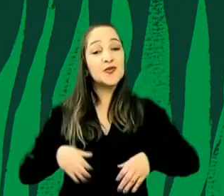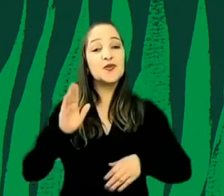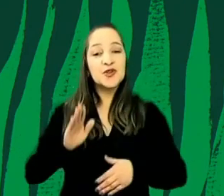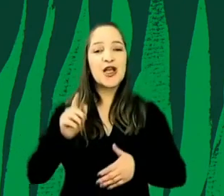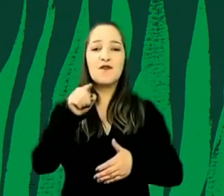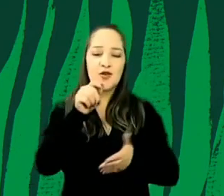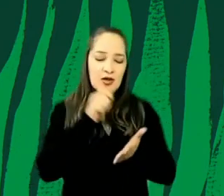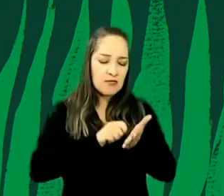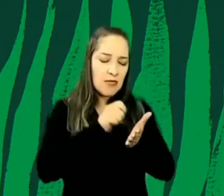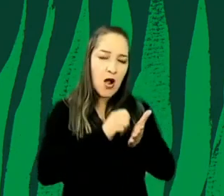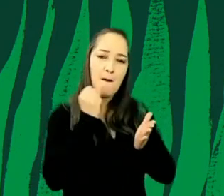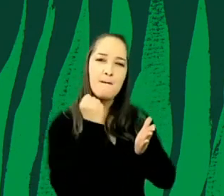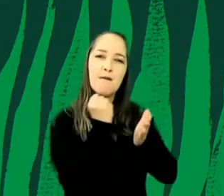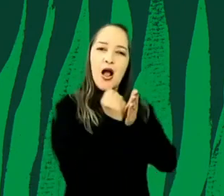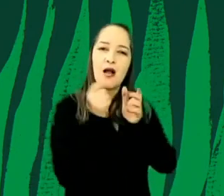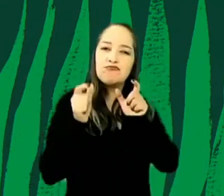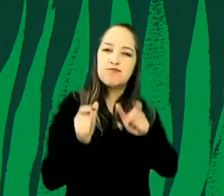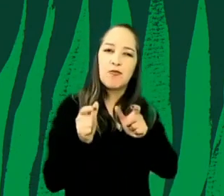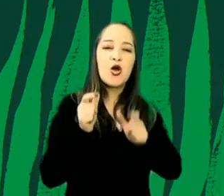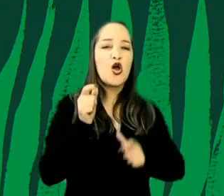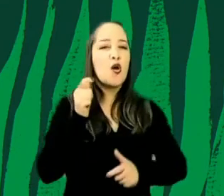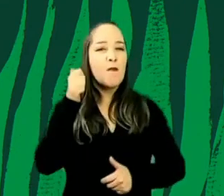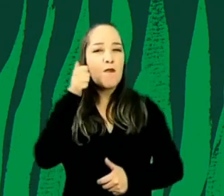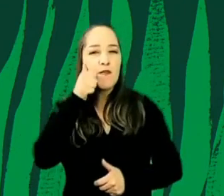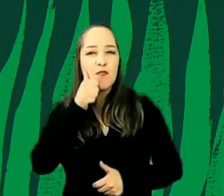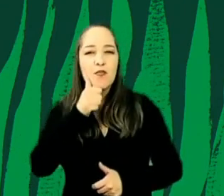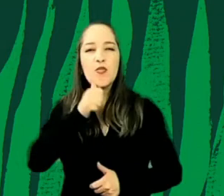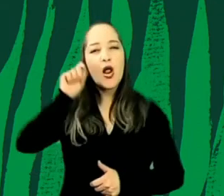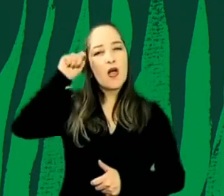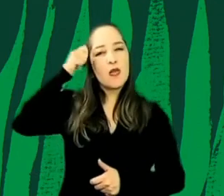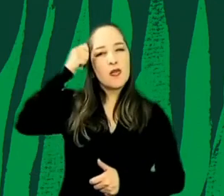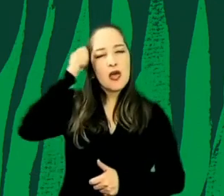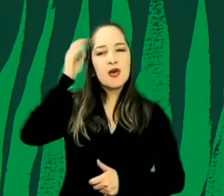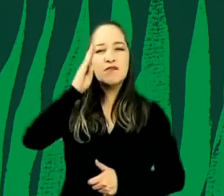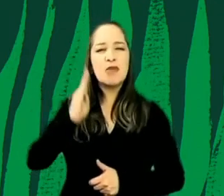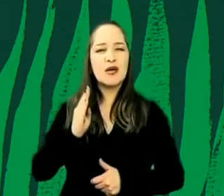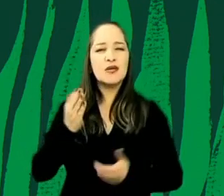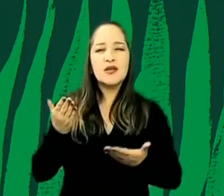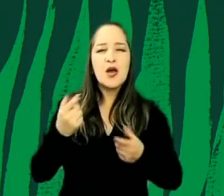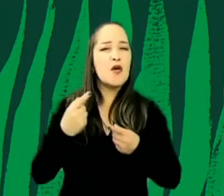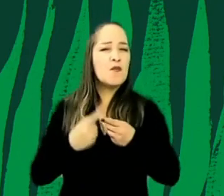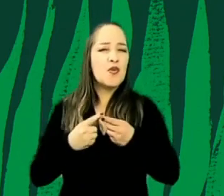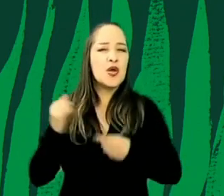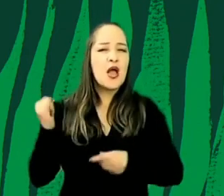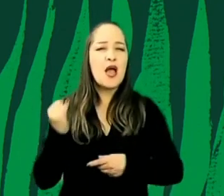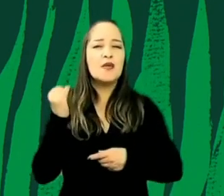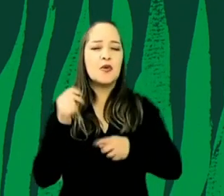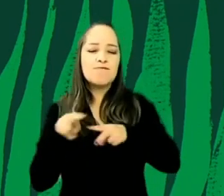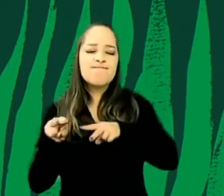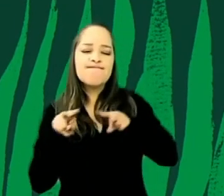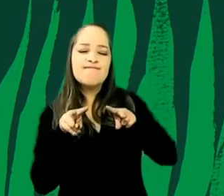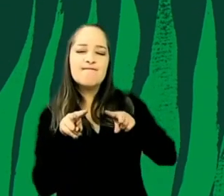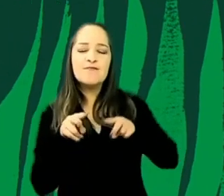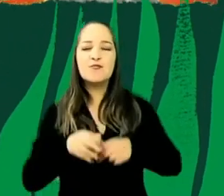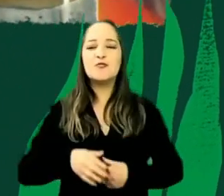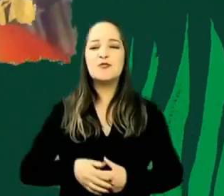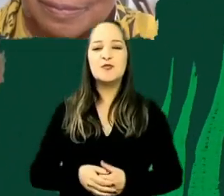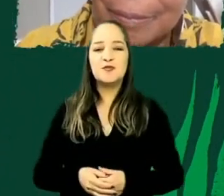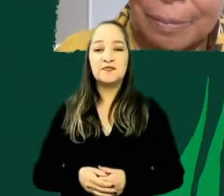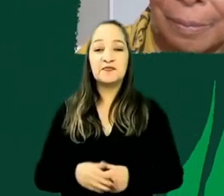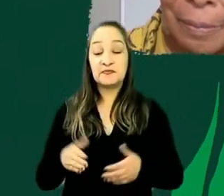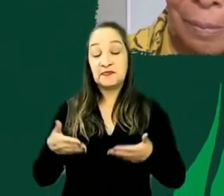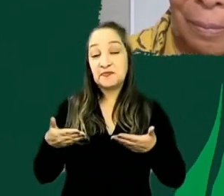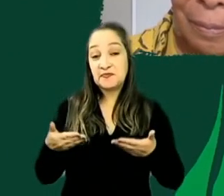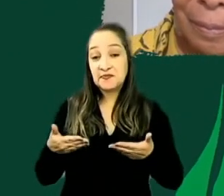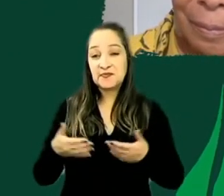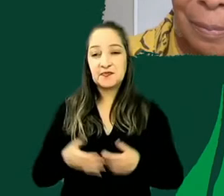Everything that you write is marked by your place as a Black Brazilian woman. What's the importance of having this view as a